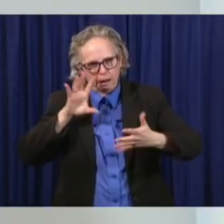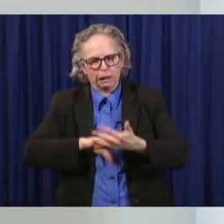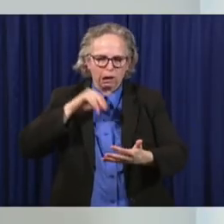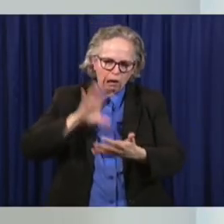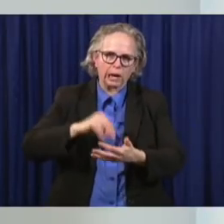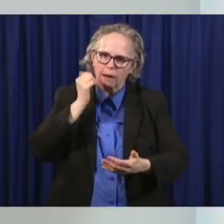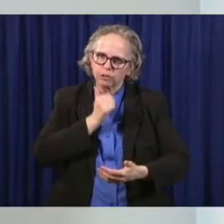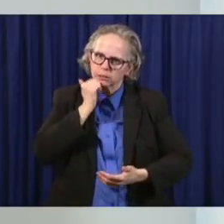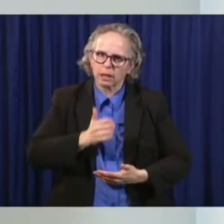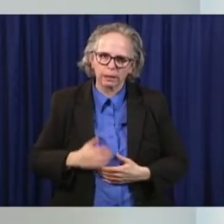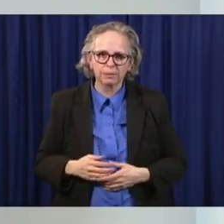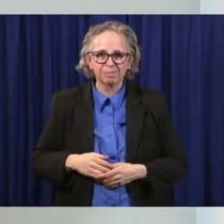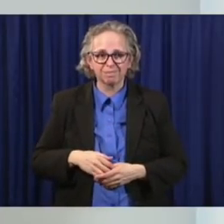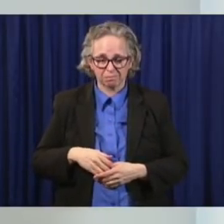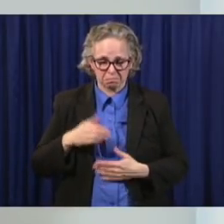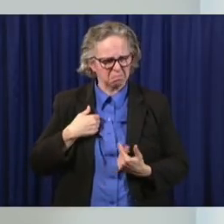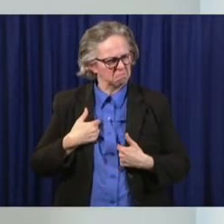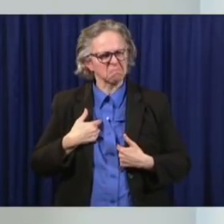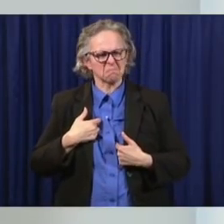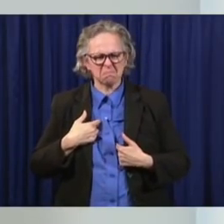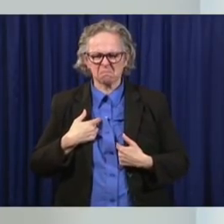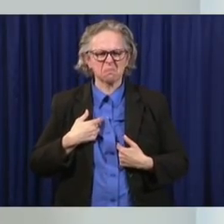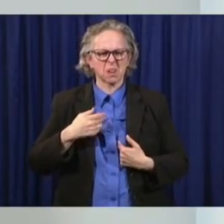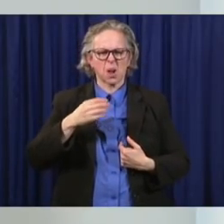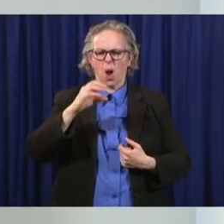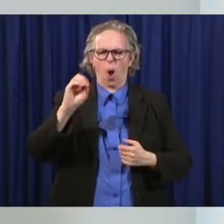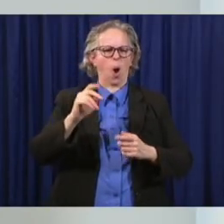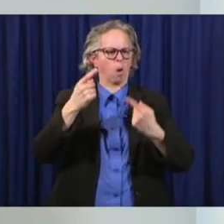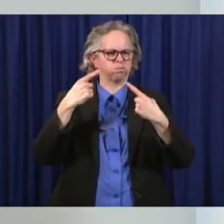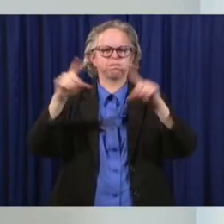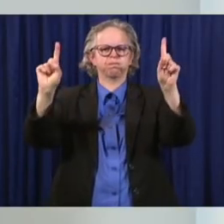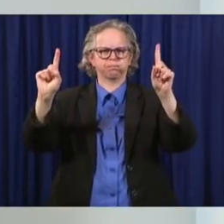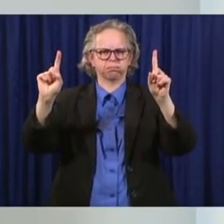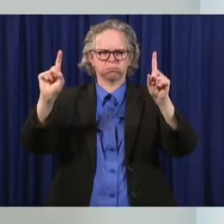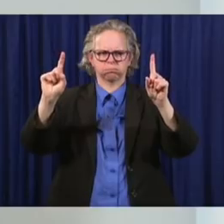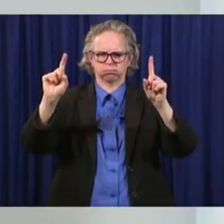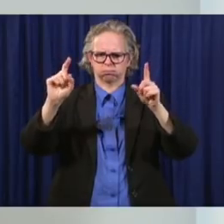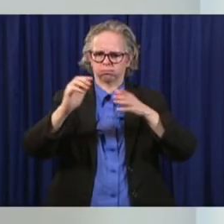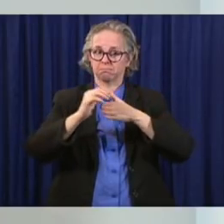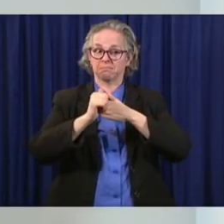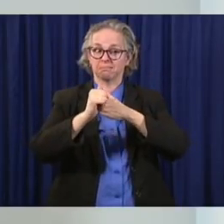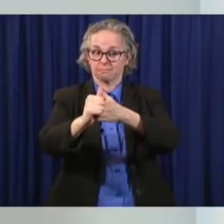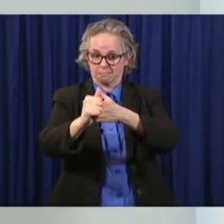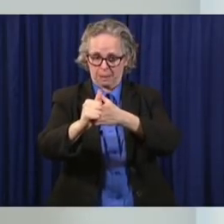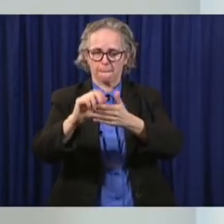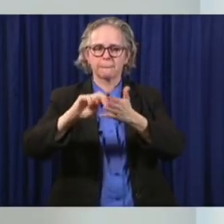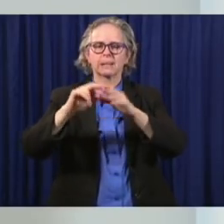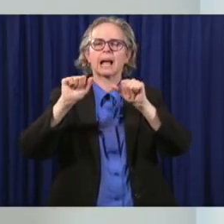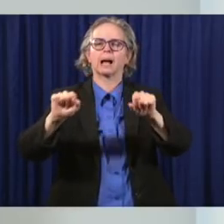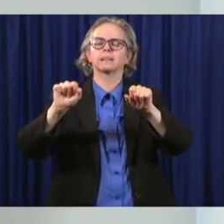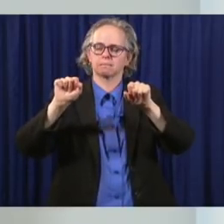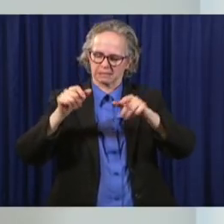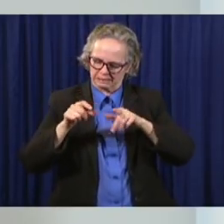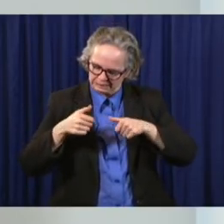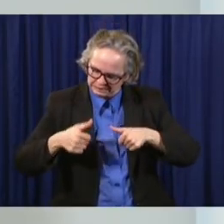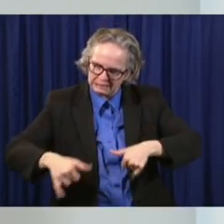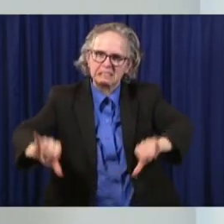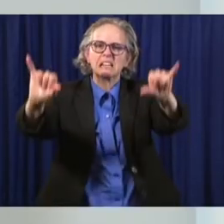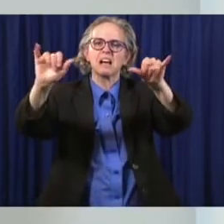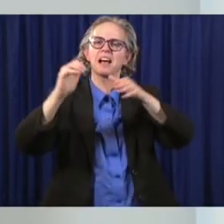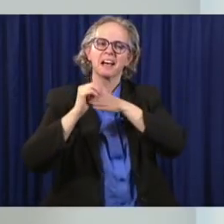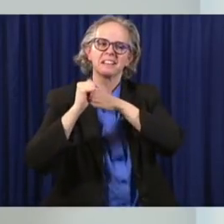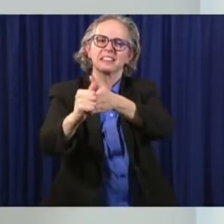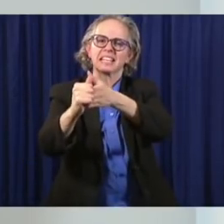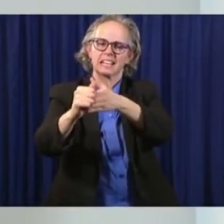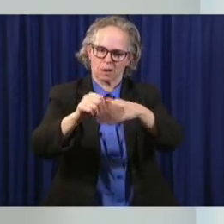successfully led in and Ohio can successfully lead out, knowing that this will will never quite be over until there is a